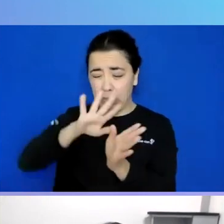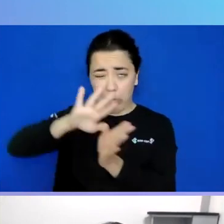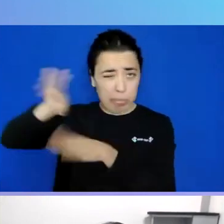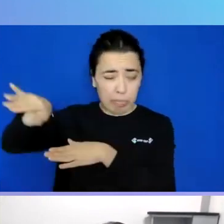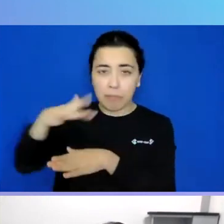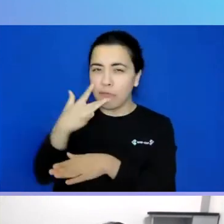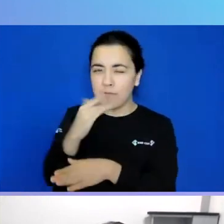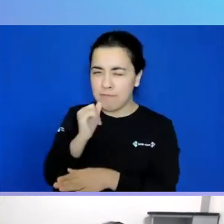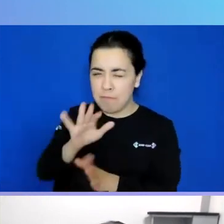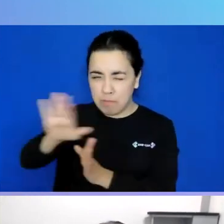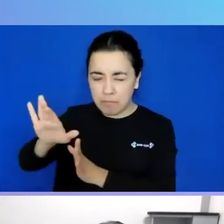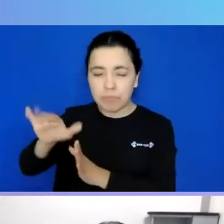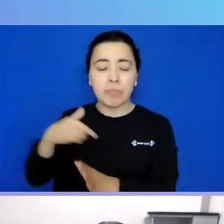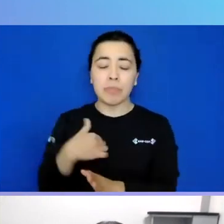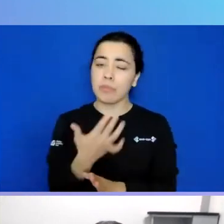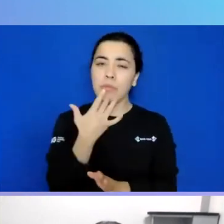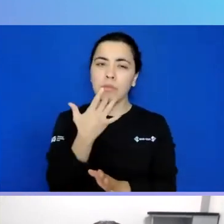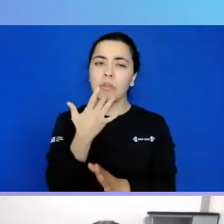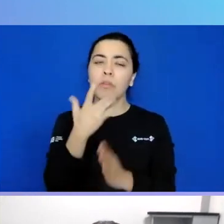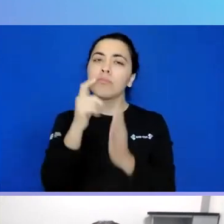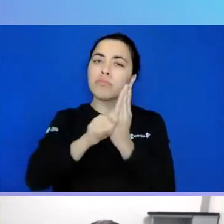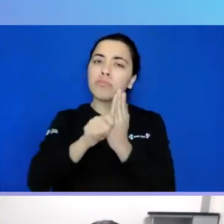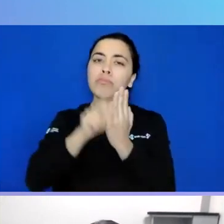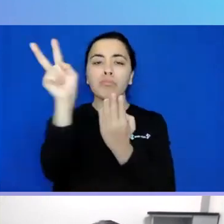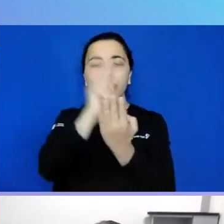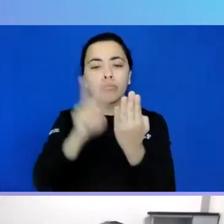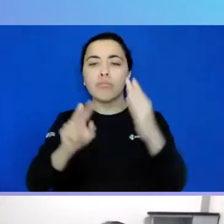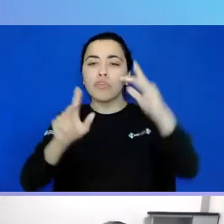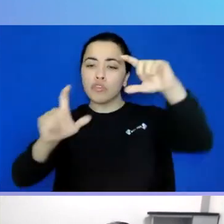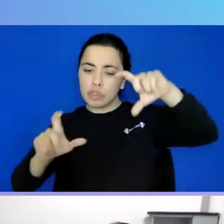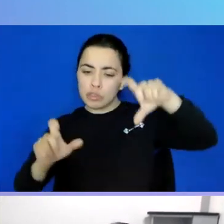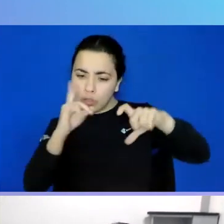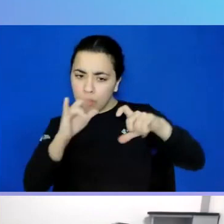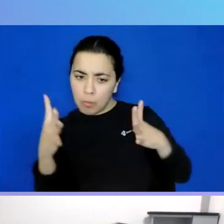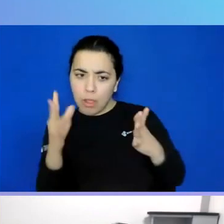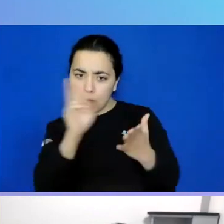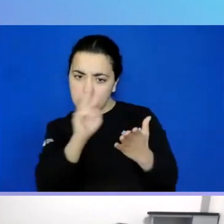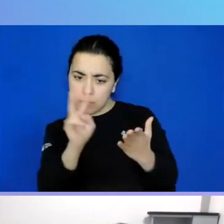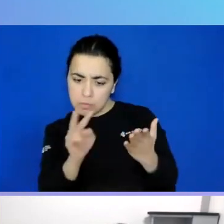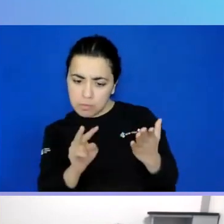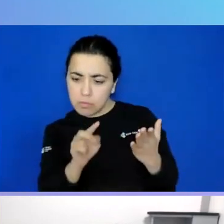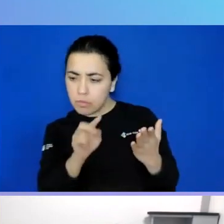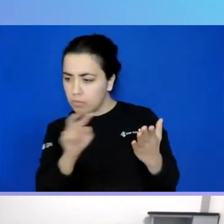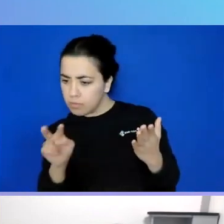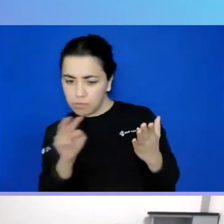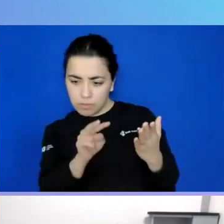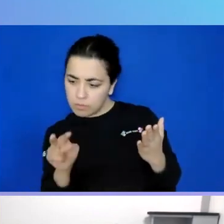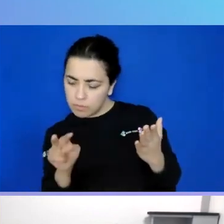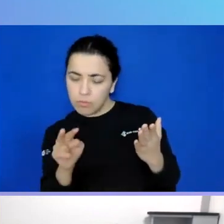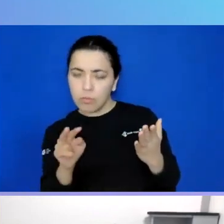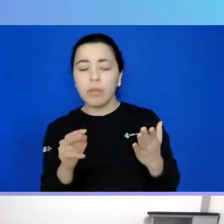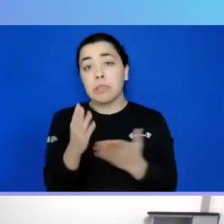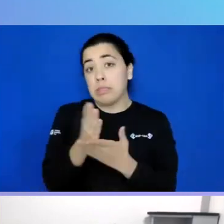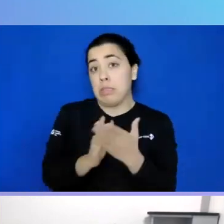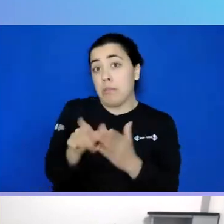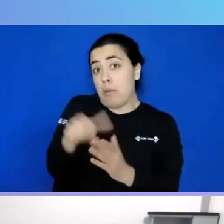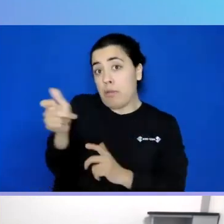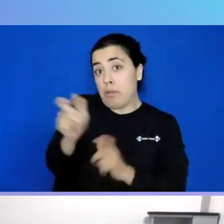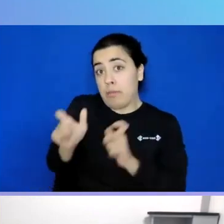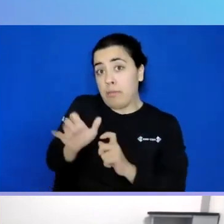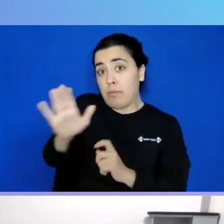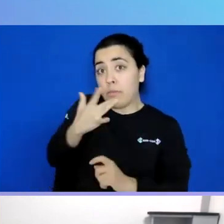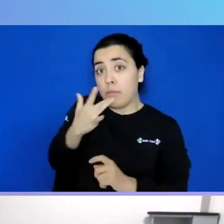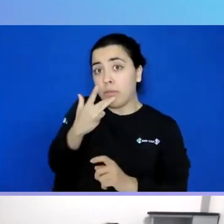So I would much rather have an article with screenshots of what it's supposed to look like than I would a video. Some people do really, really well with